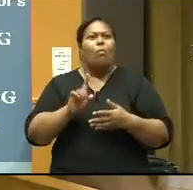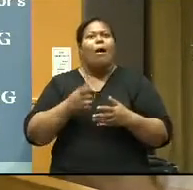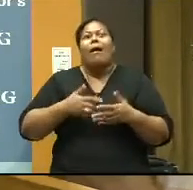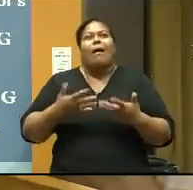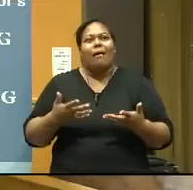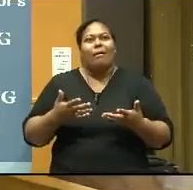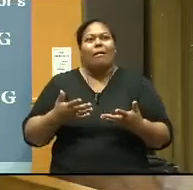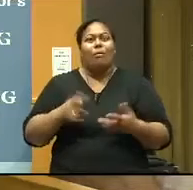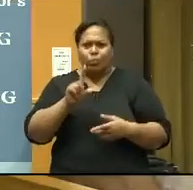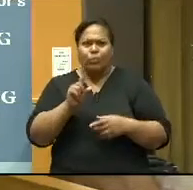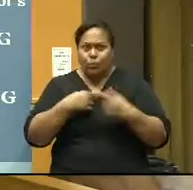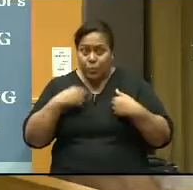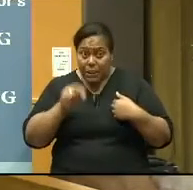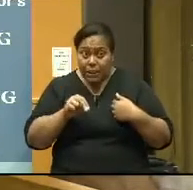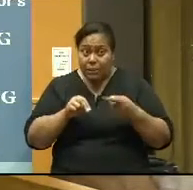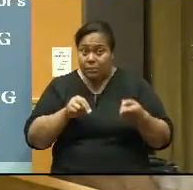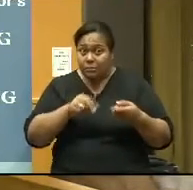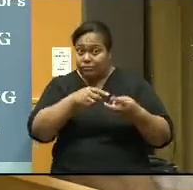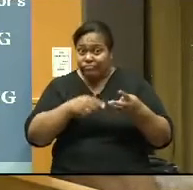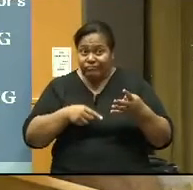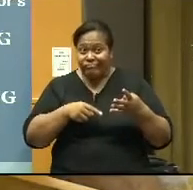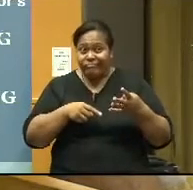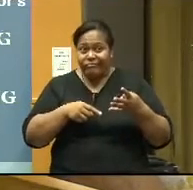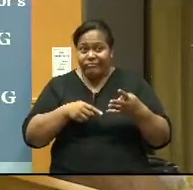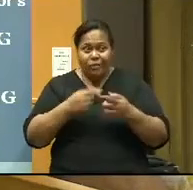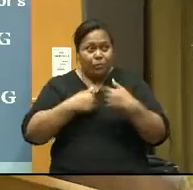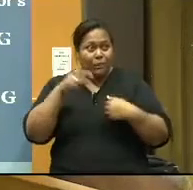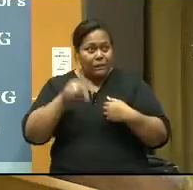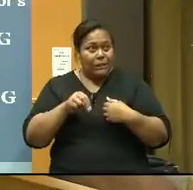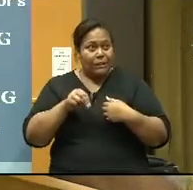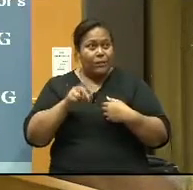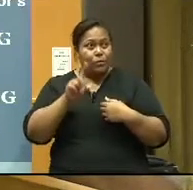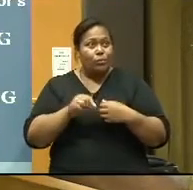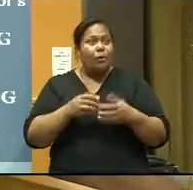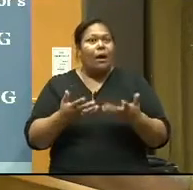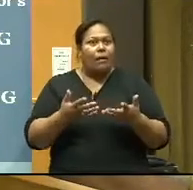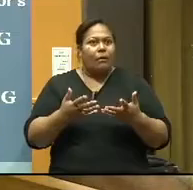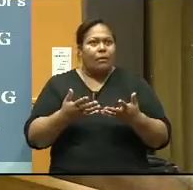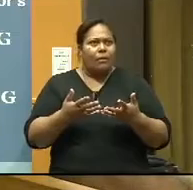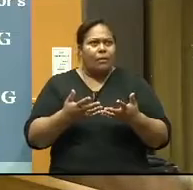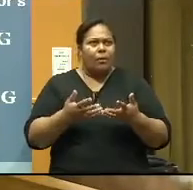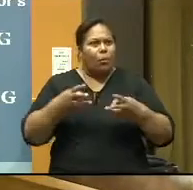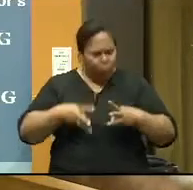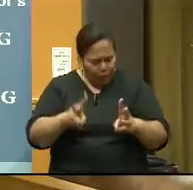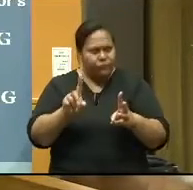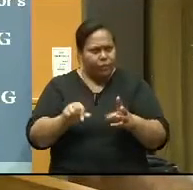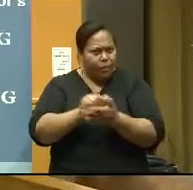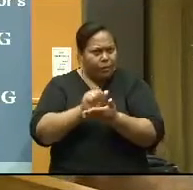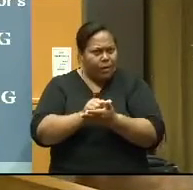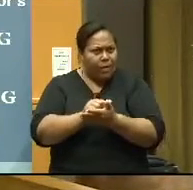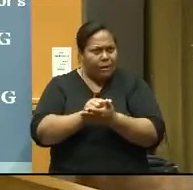need to do those, and do we need to do it in the form that we were doing that.